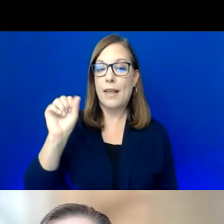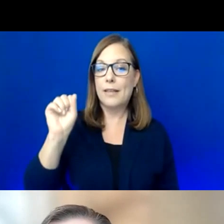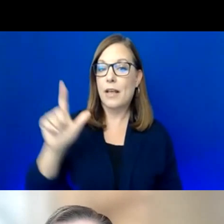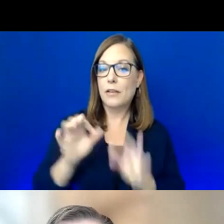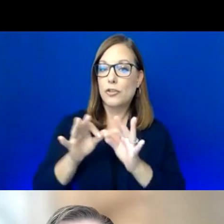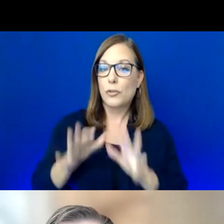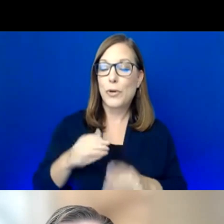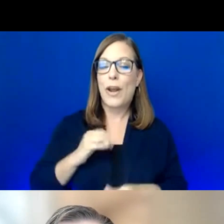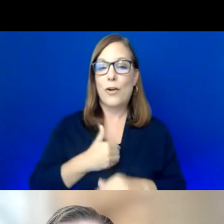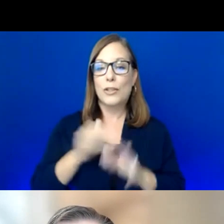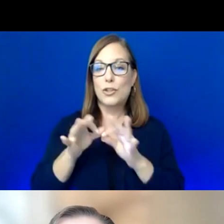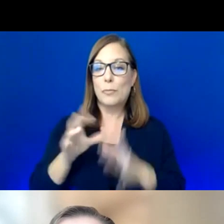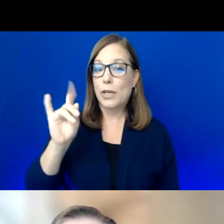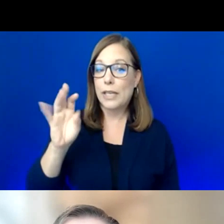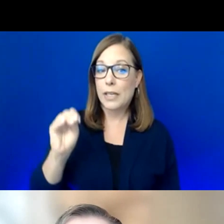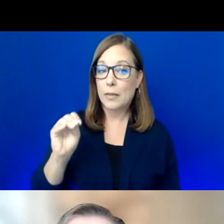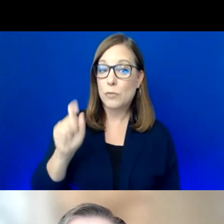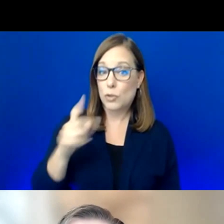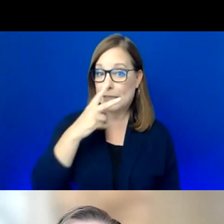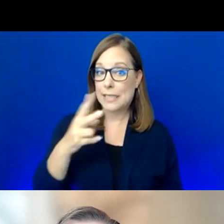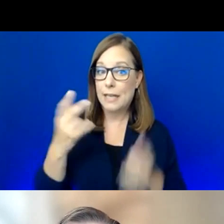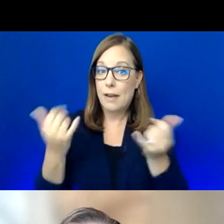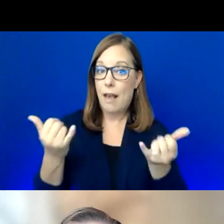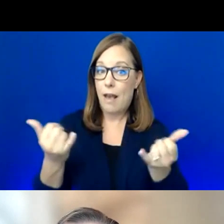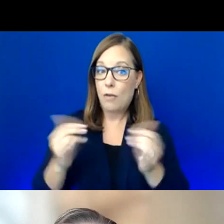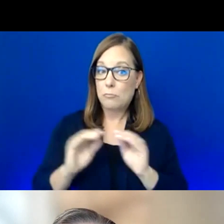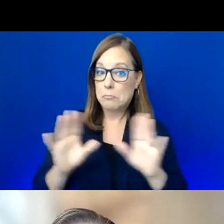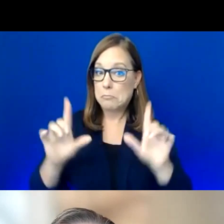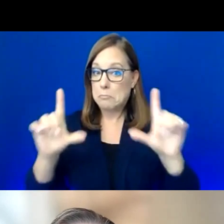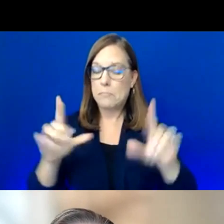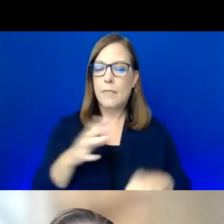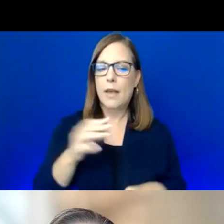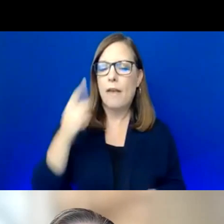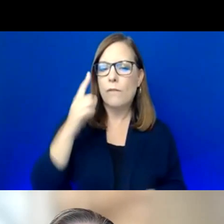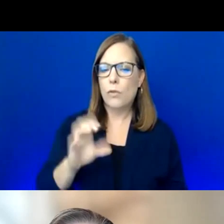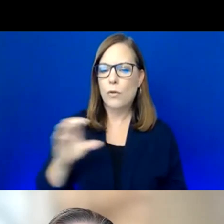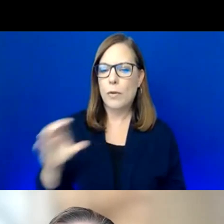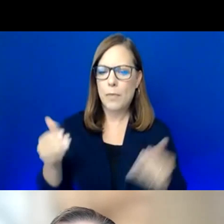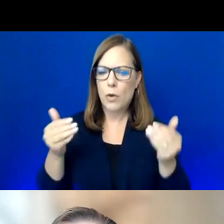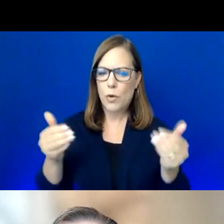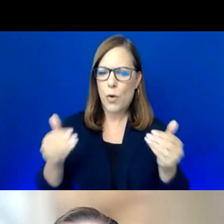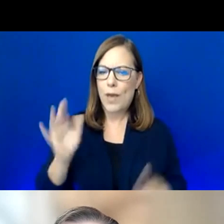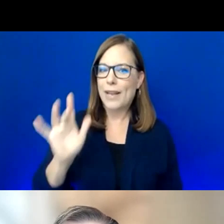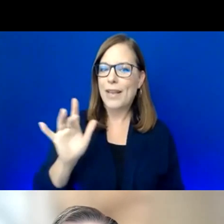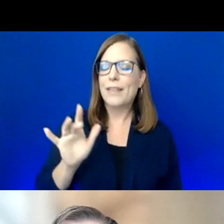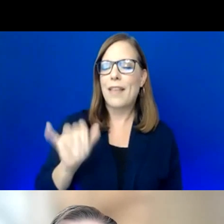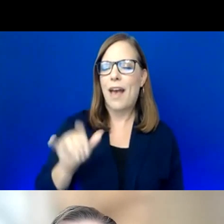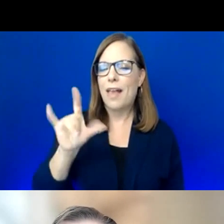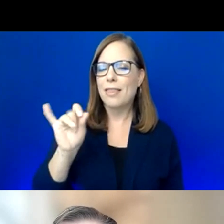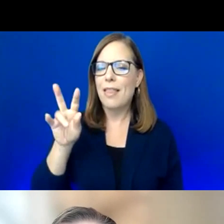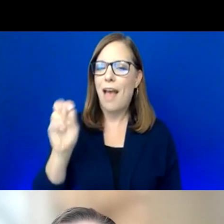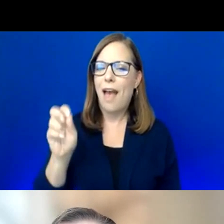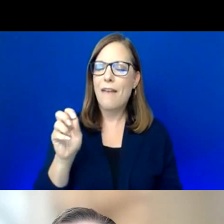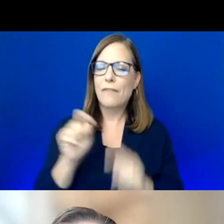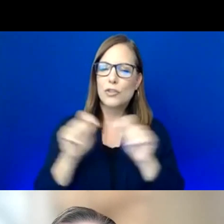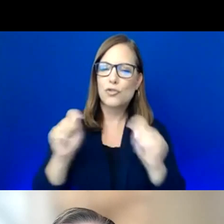interpreter Kim should be on your screen. And to enable closed captioning, you'll want to hit that live transcript or closed caption icon